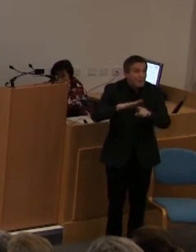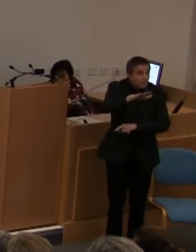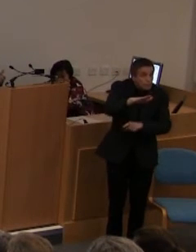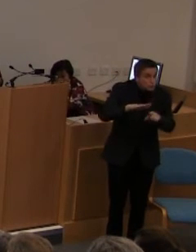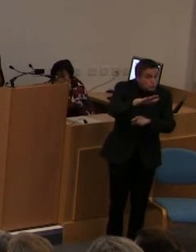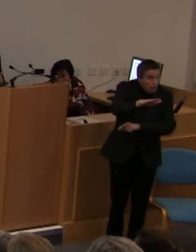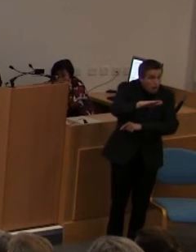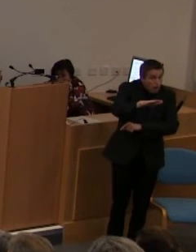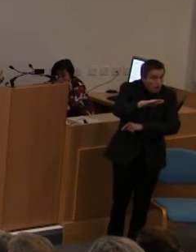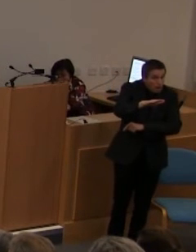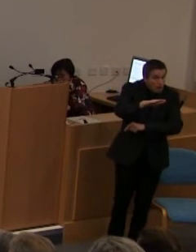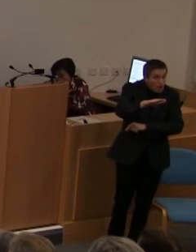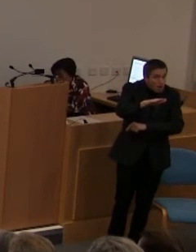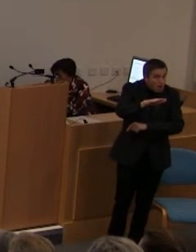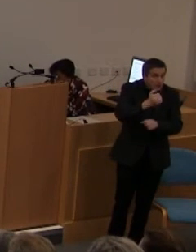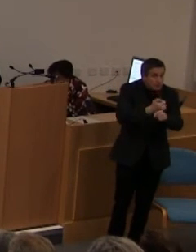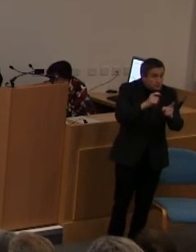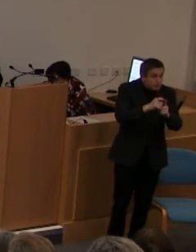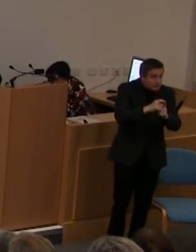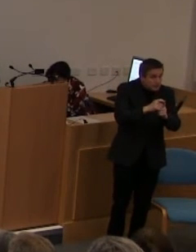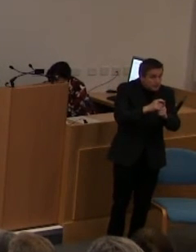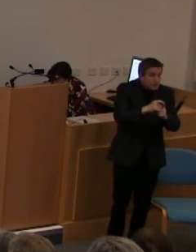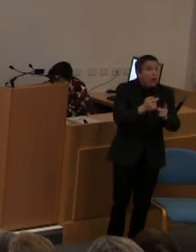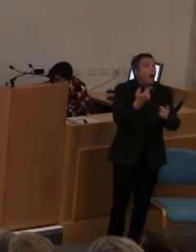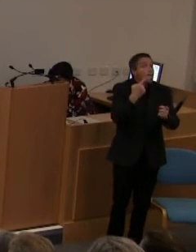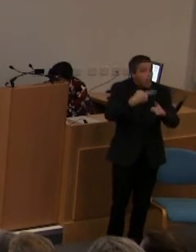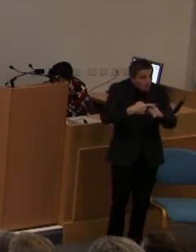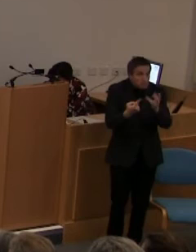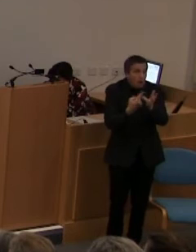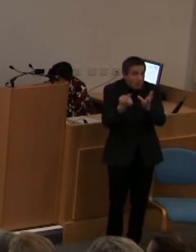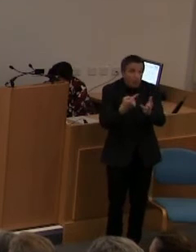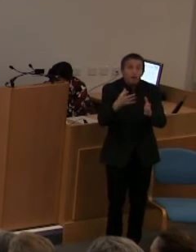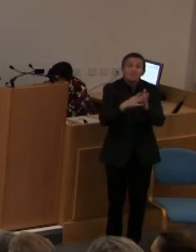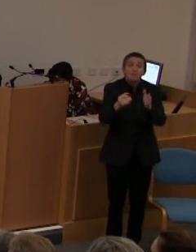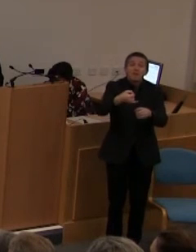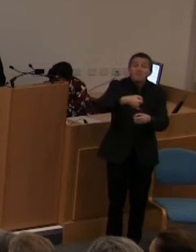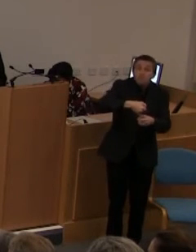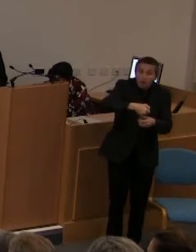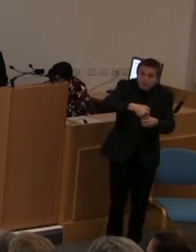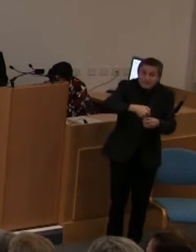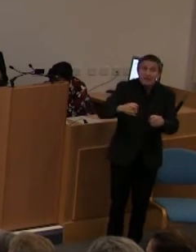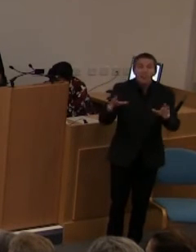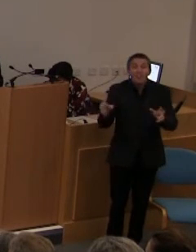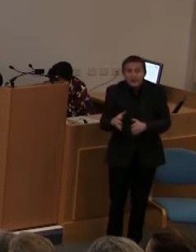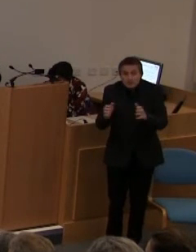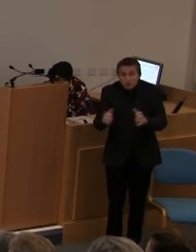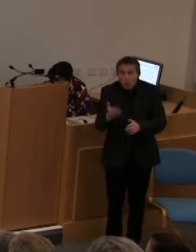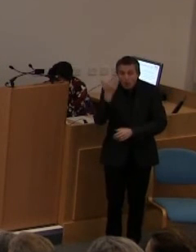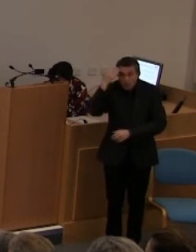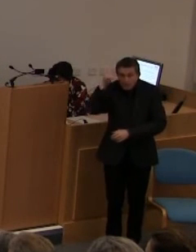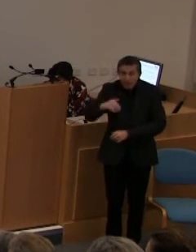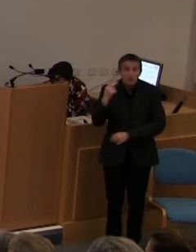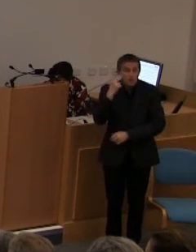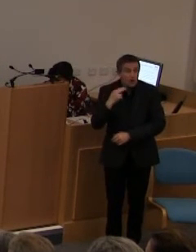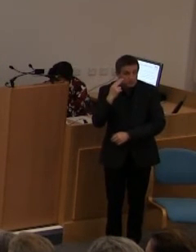by a wider range of professionals, pharmacists, physiotherapists, mental health nurses in the